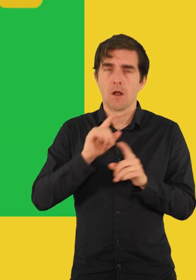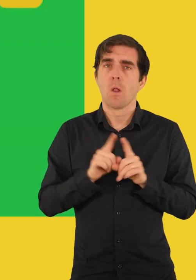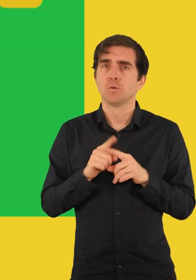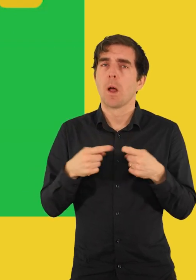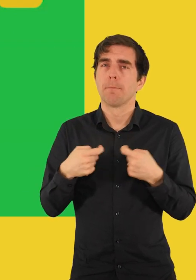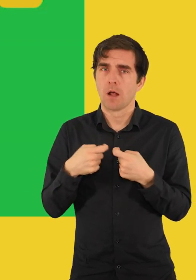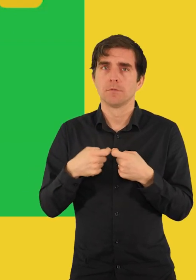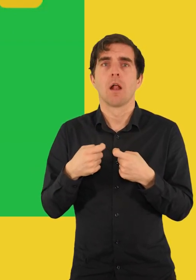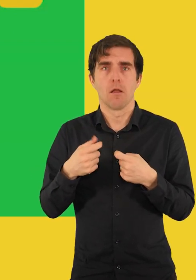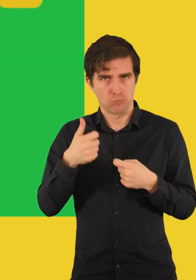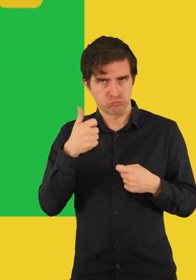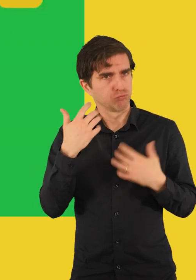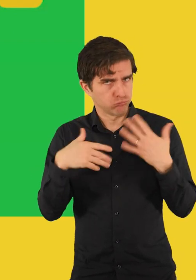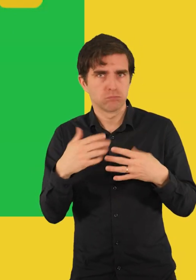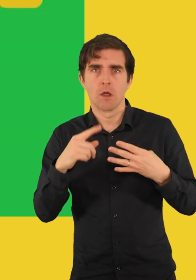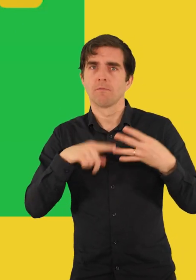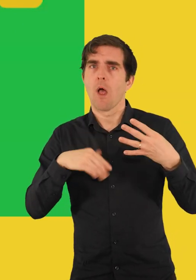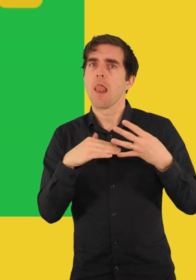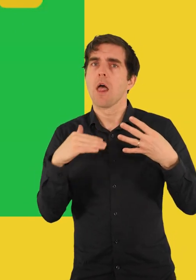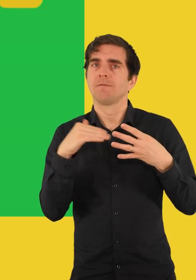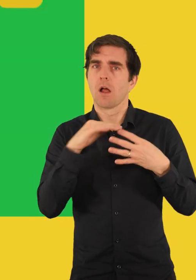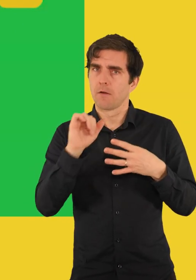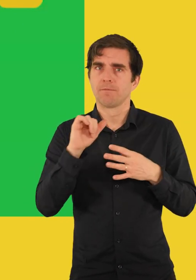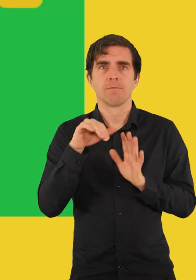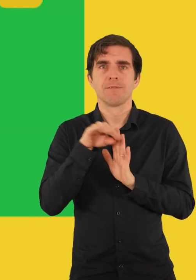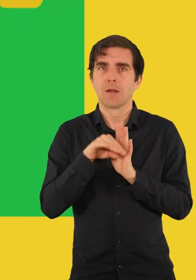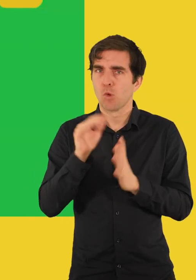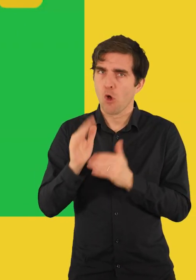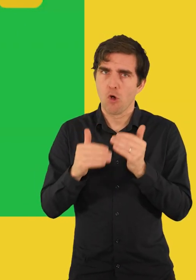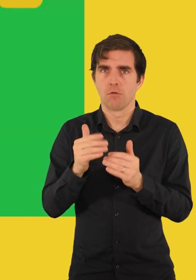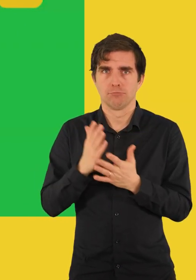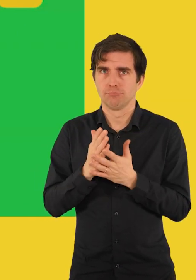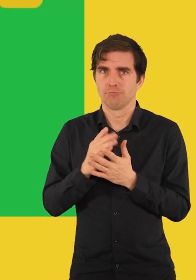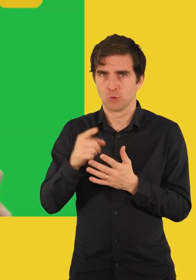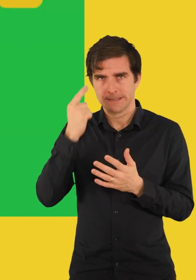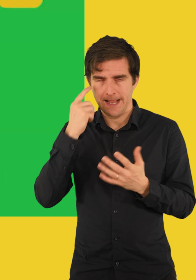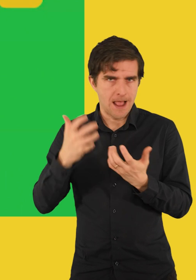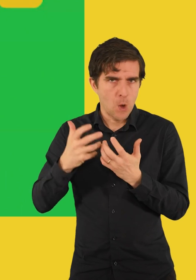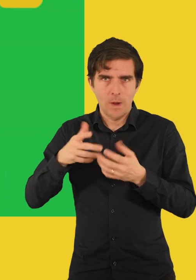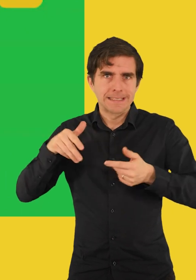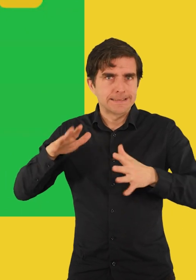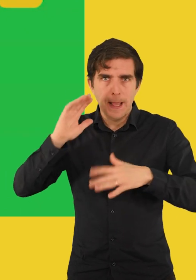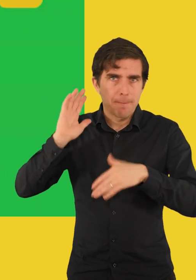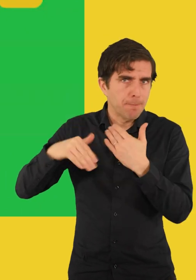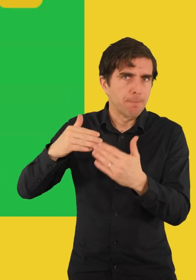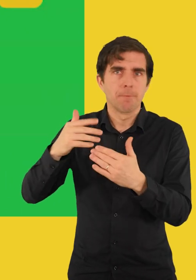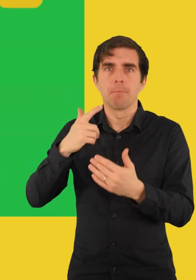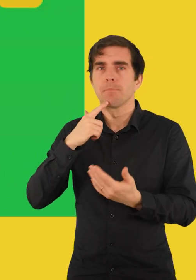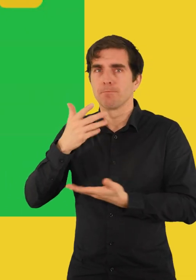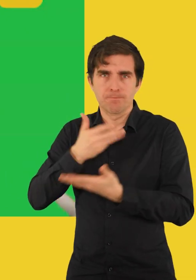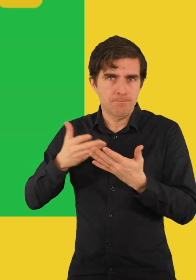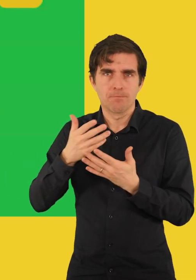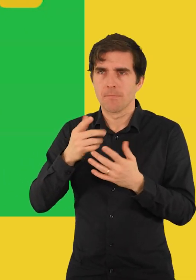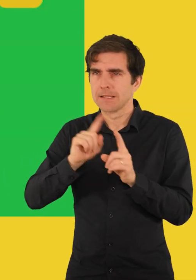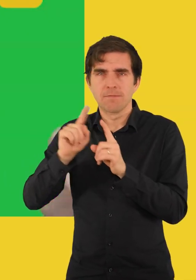also Brussels have brought in this kind of 4 levels framework where you're really showing in a systemic way what we were talking